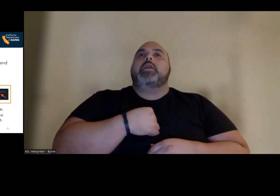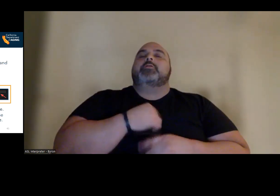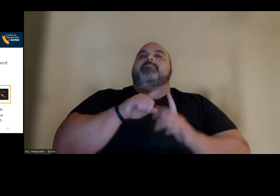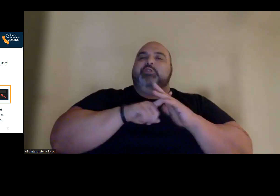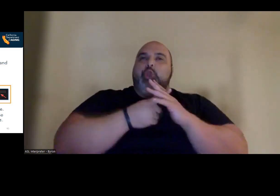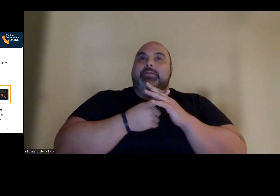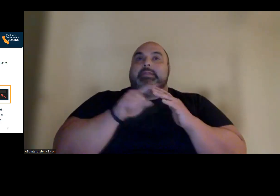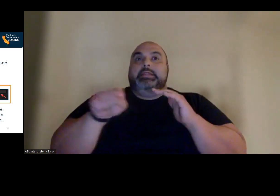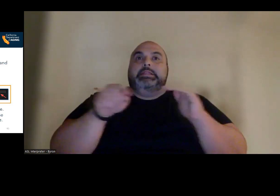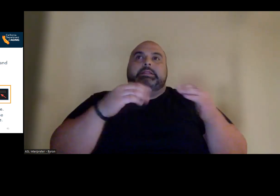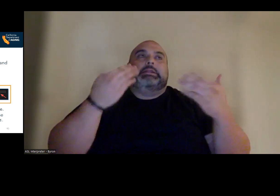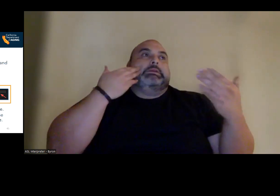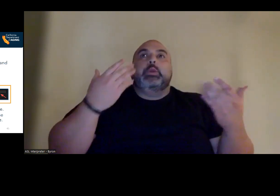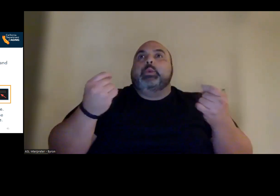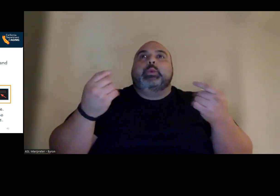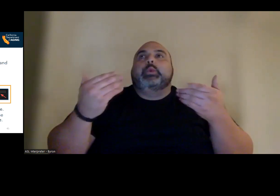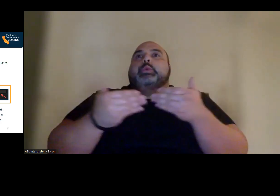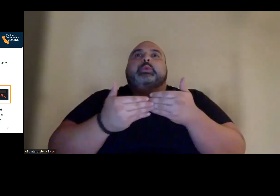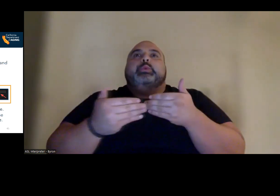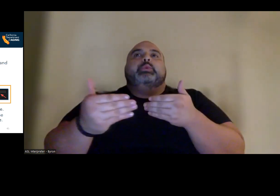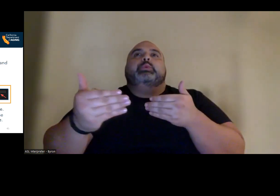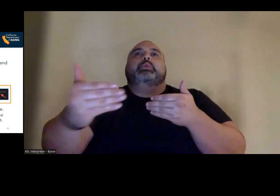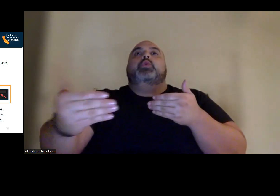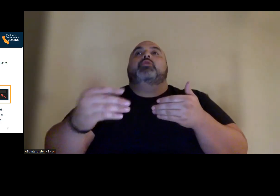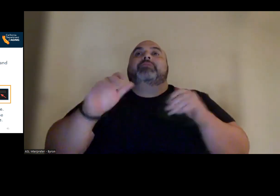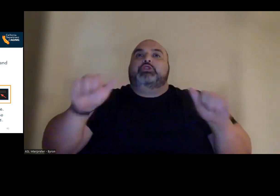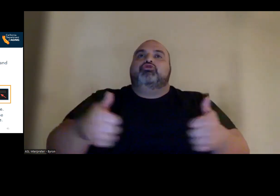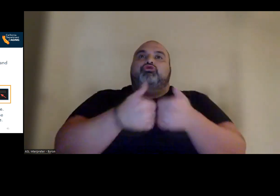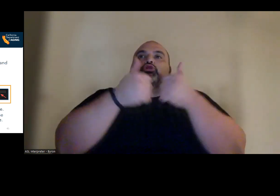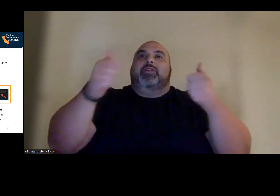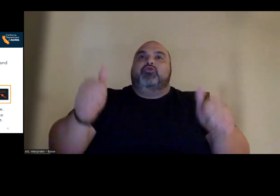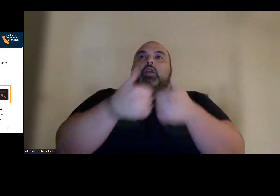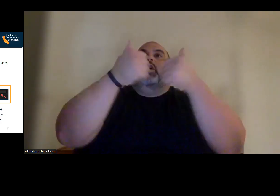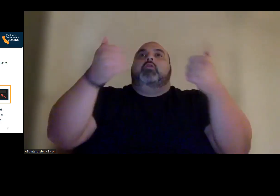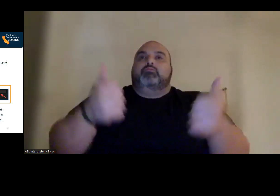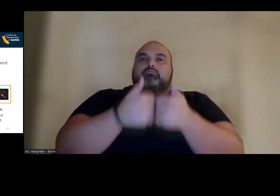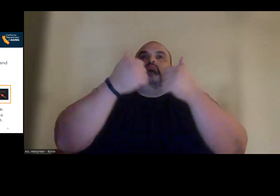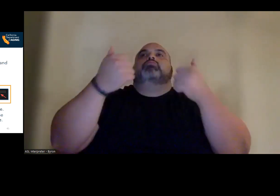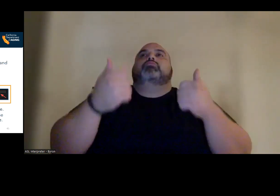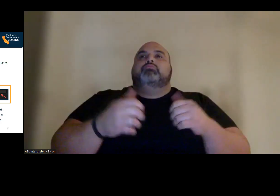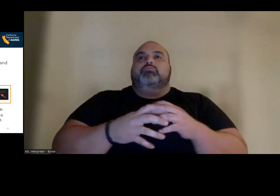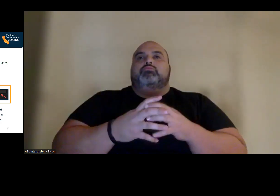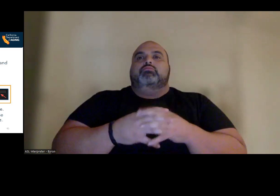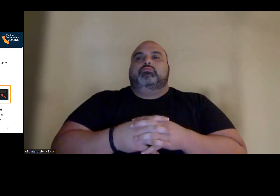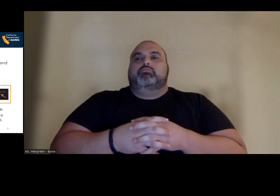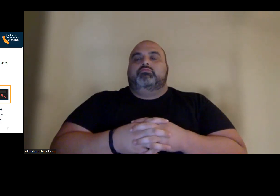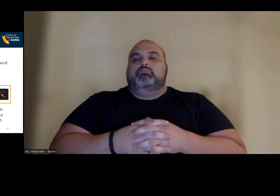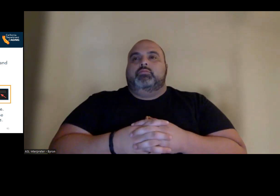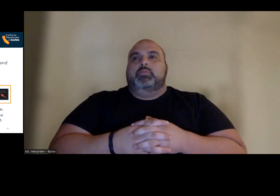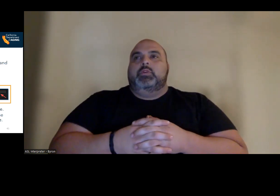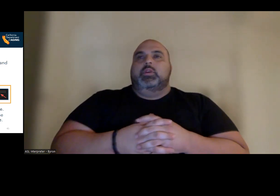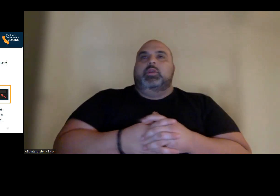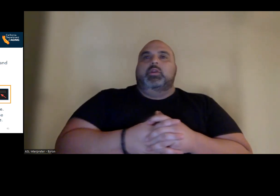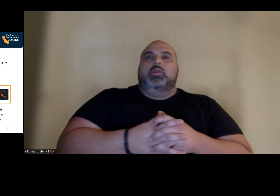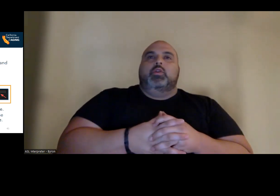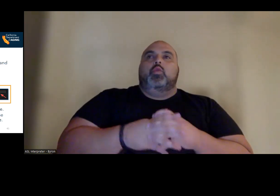unknown territory where we're really having challenges of increased, um, uh, baby boomers or, uh,